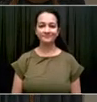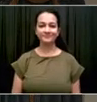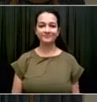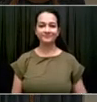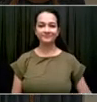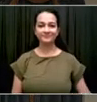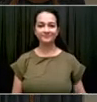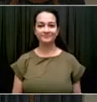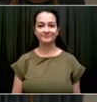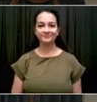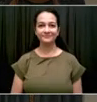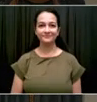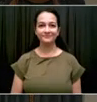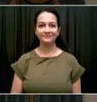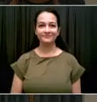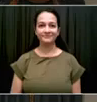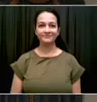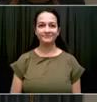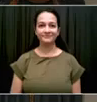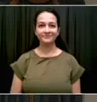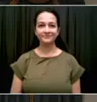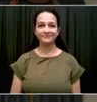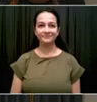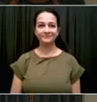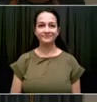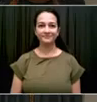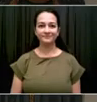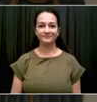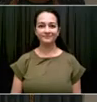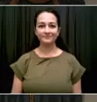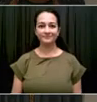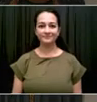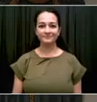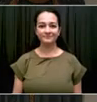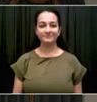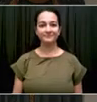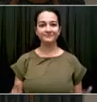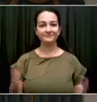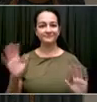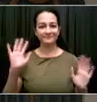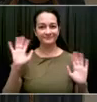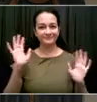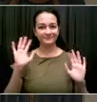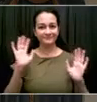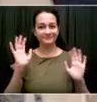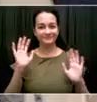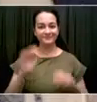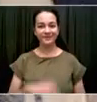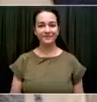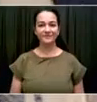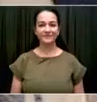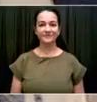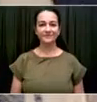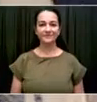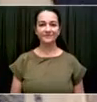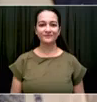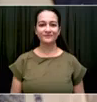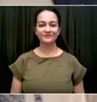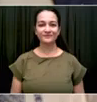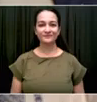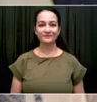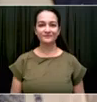ready. We've got today, thank God, is going well. Tomorrow is the big issue, so we're going to be focusing on